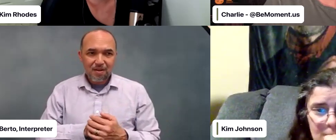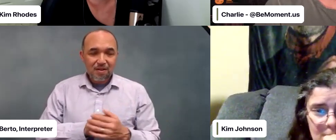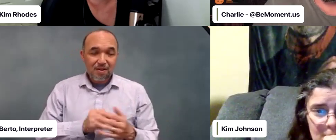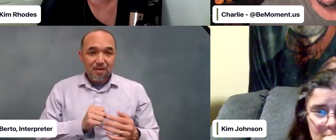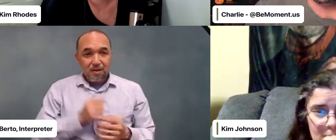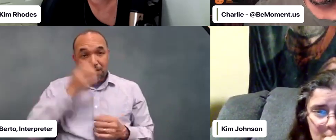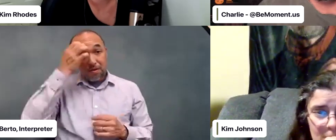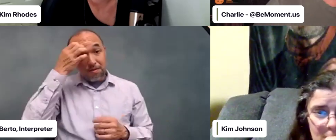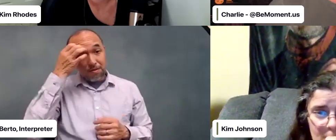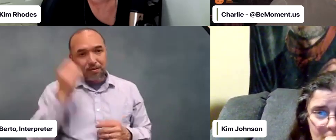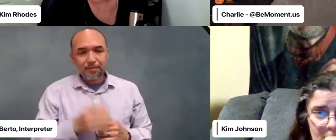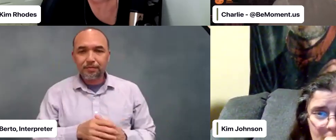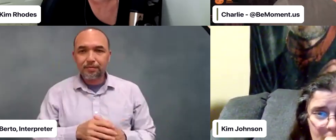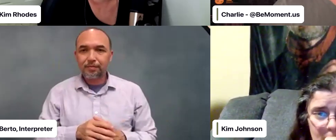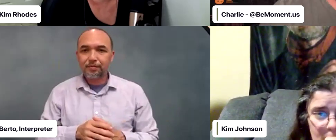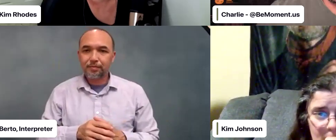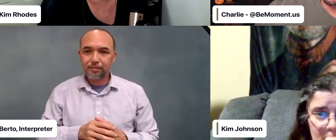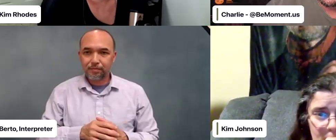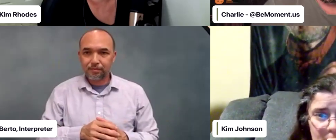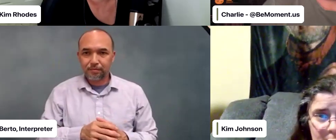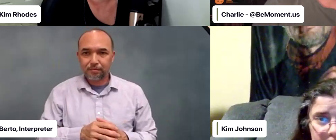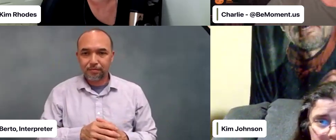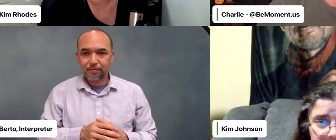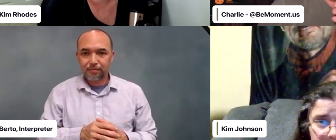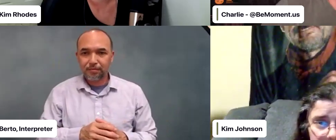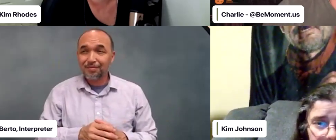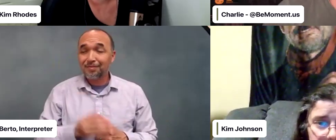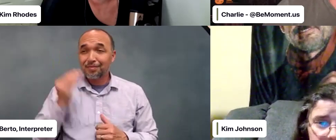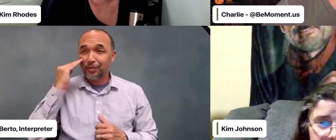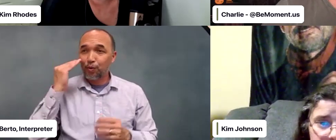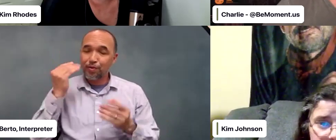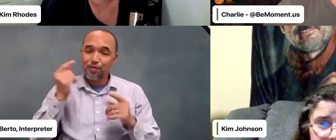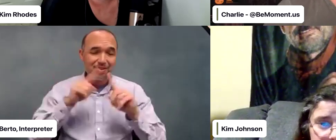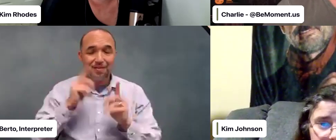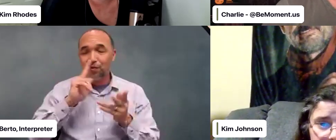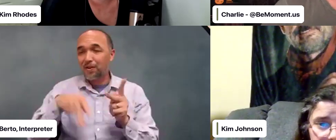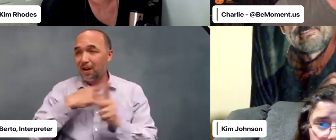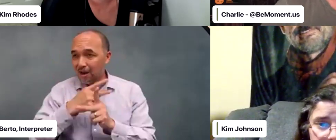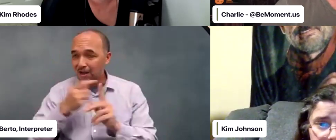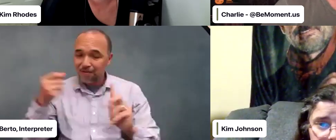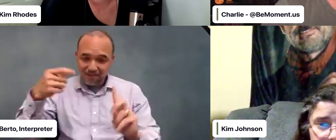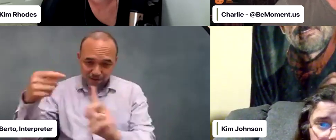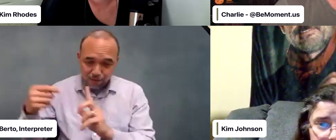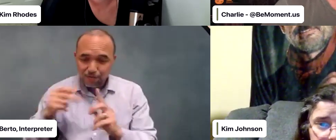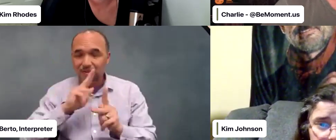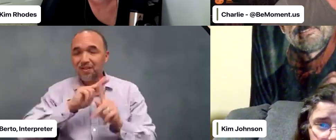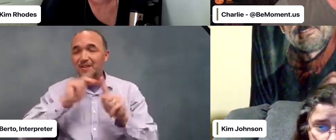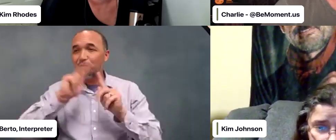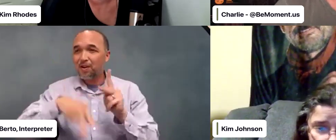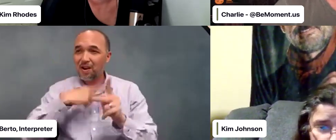I think there are so many different receptors and signals. I think there are so many